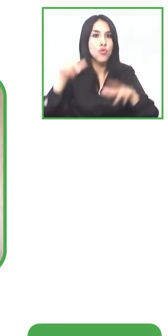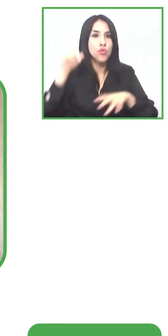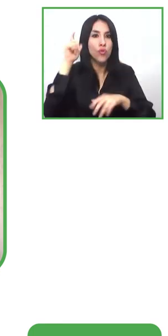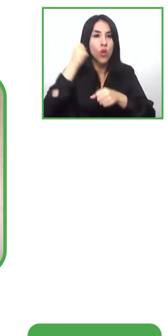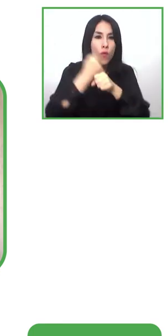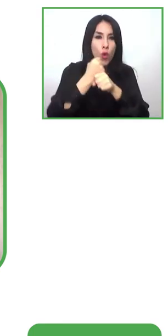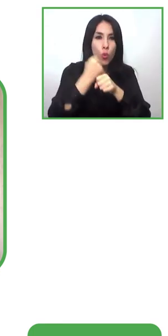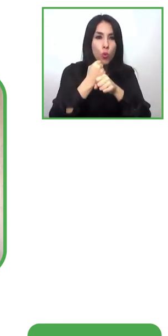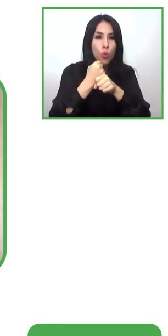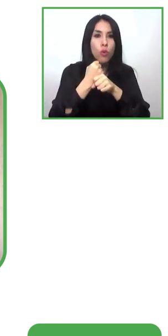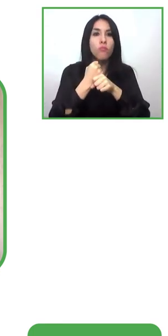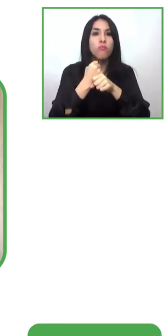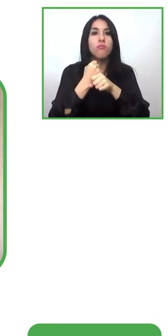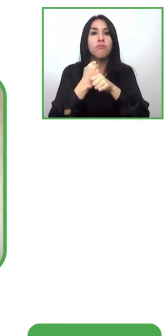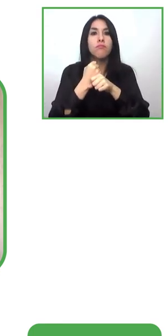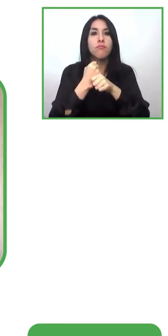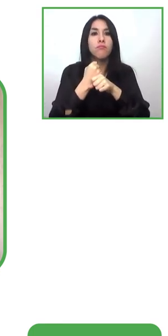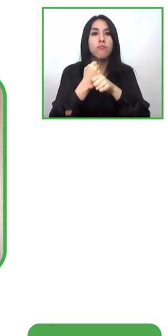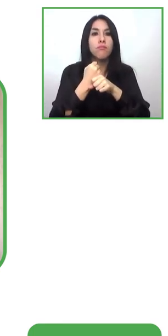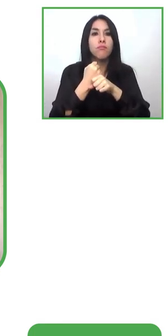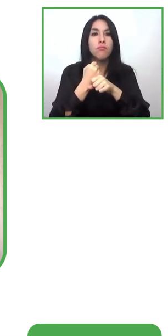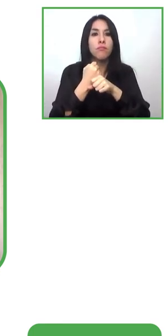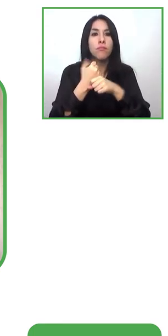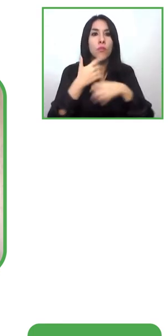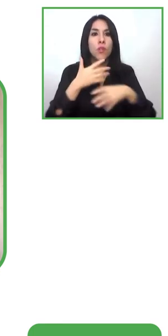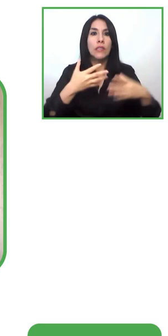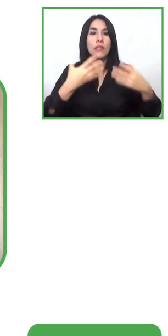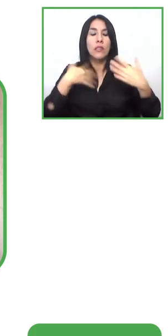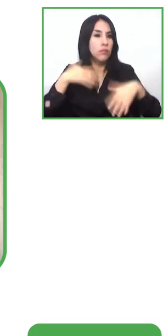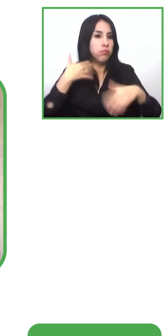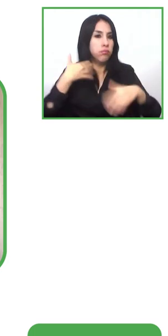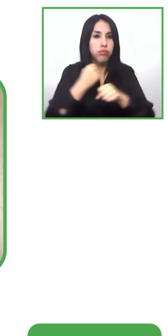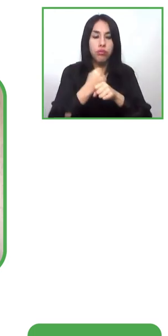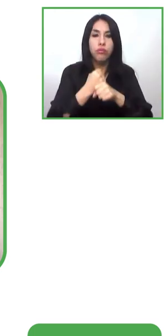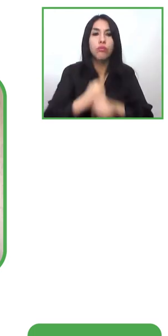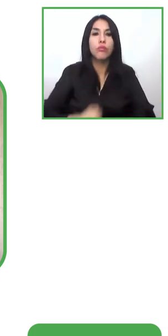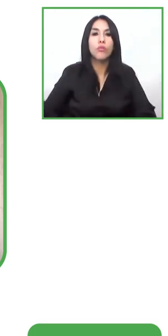pop-up events. Then we transitioned in